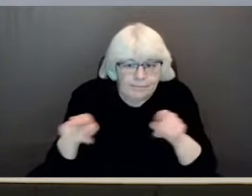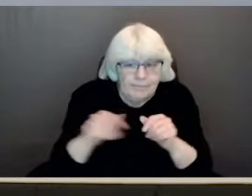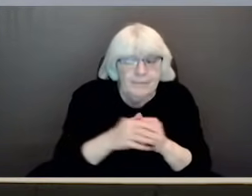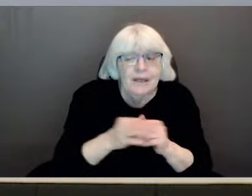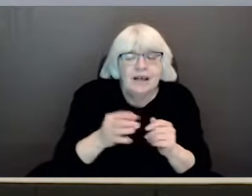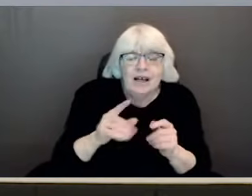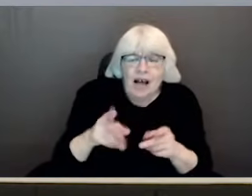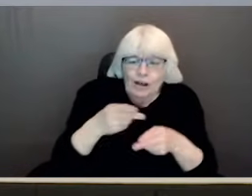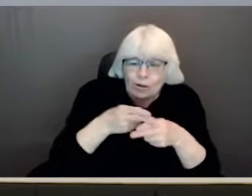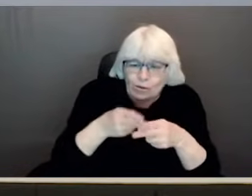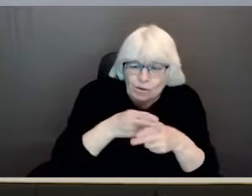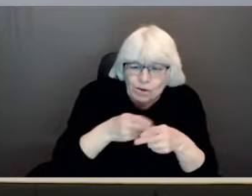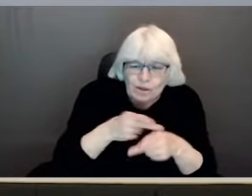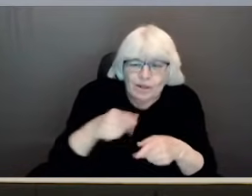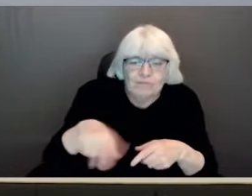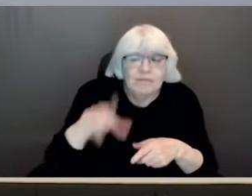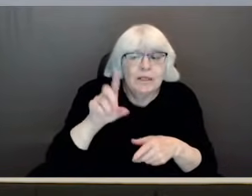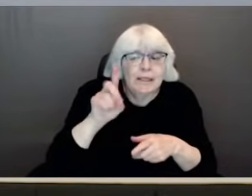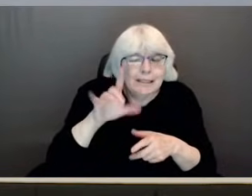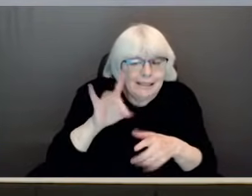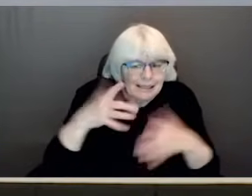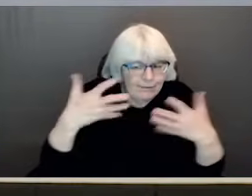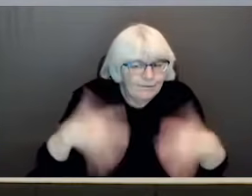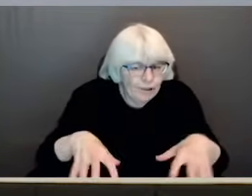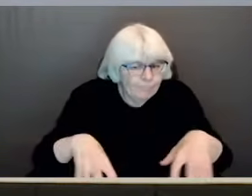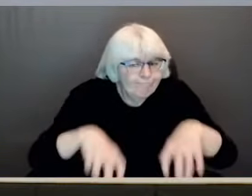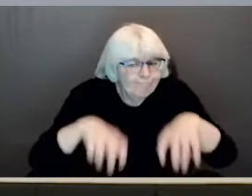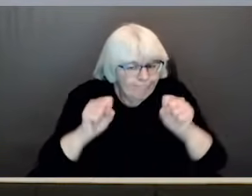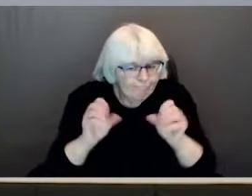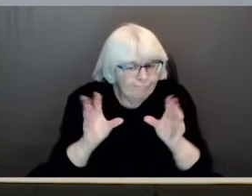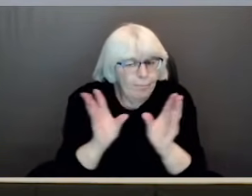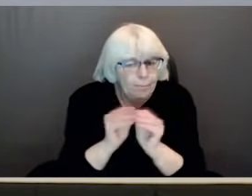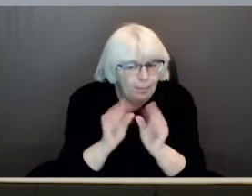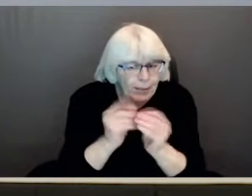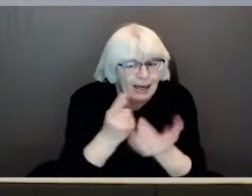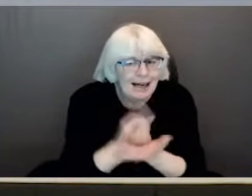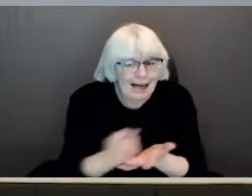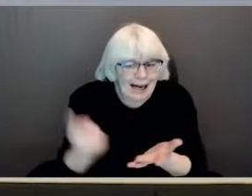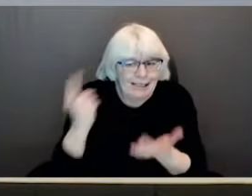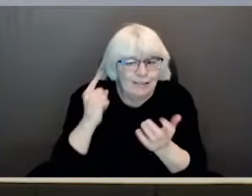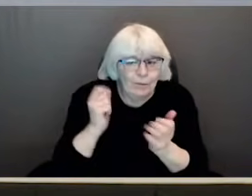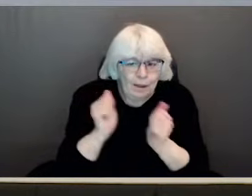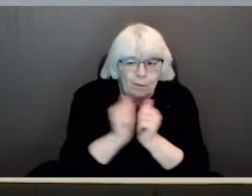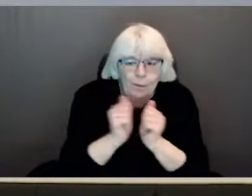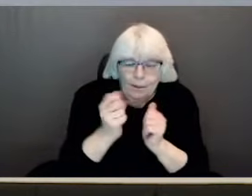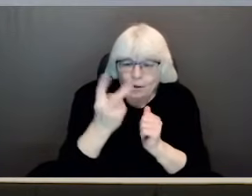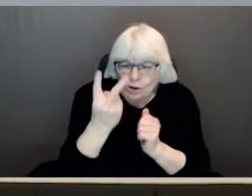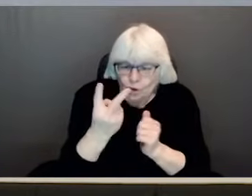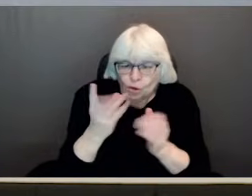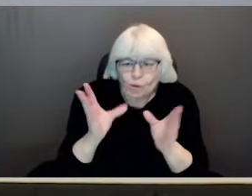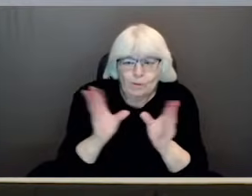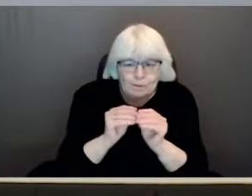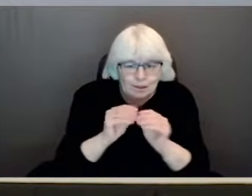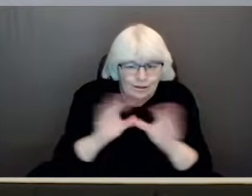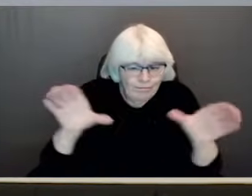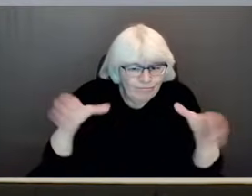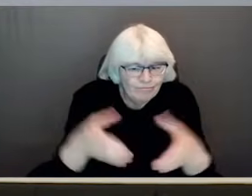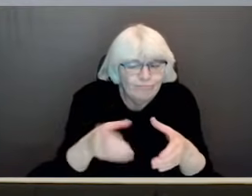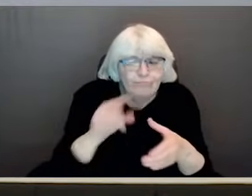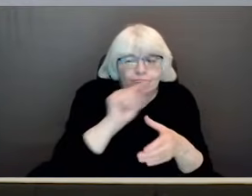organizations last week. There were 2 of them that took place with a fairly large number.